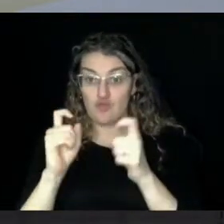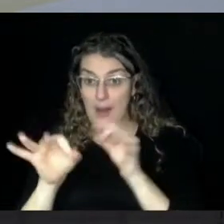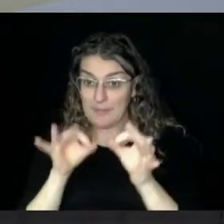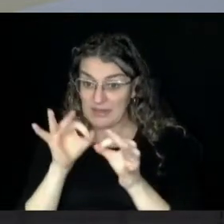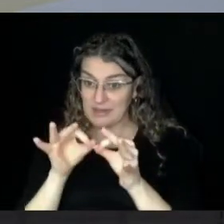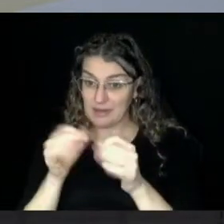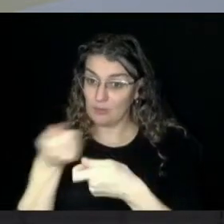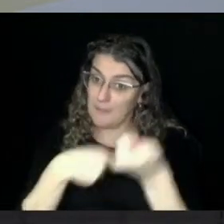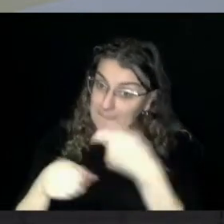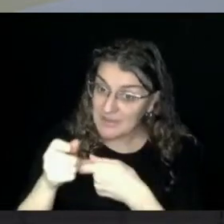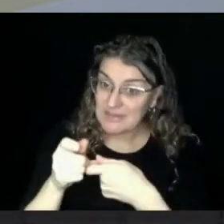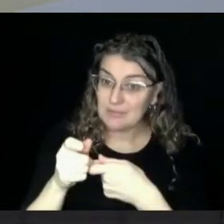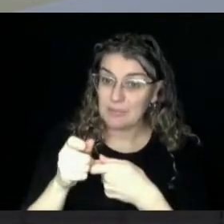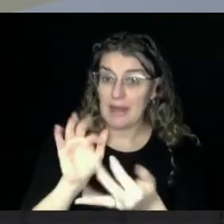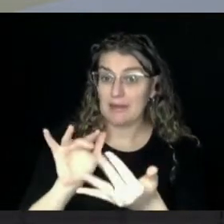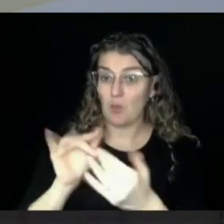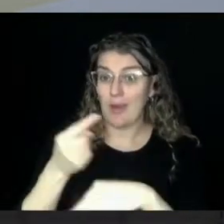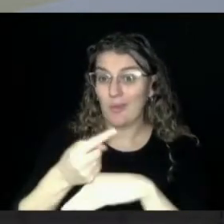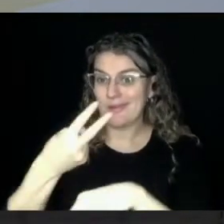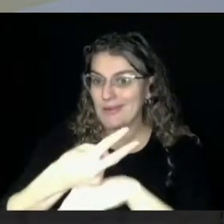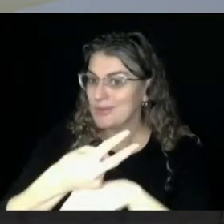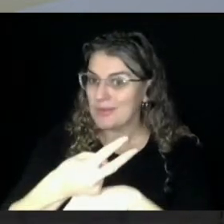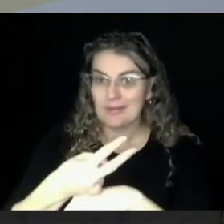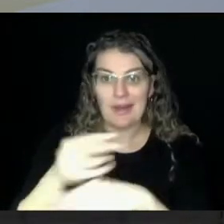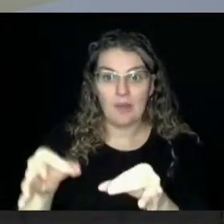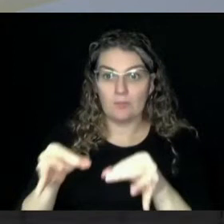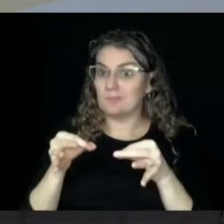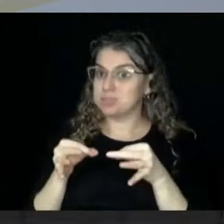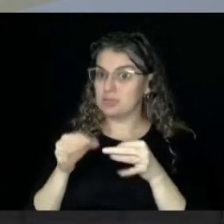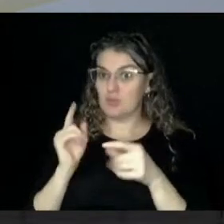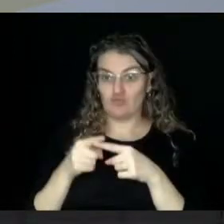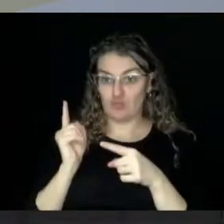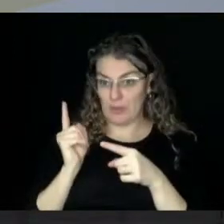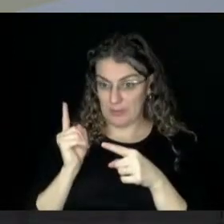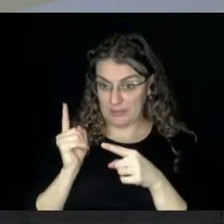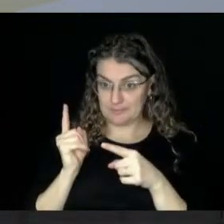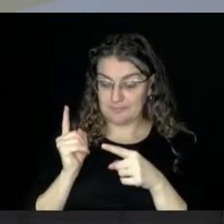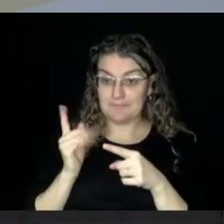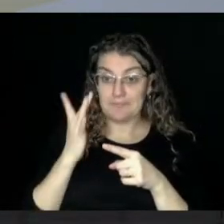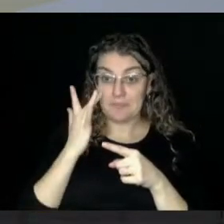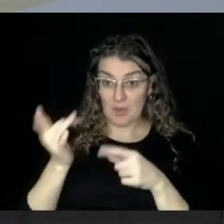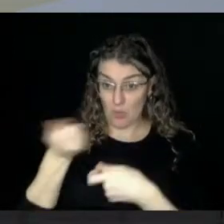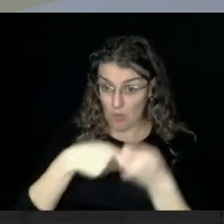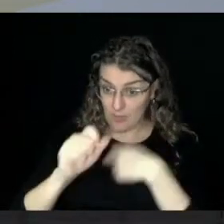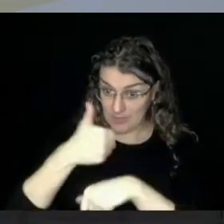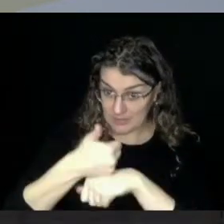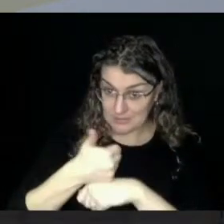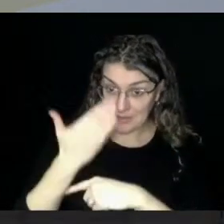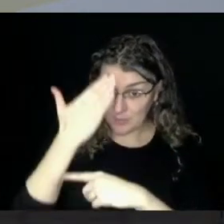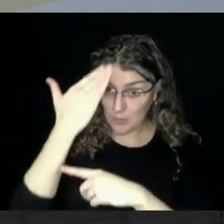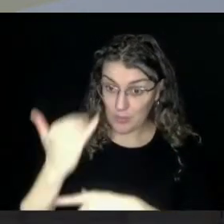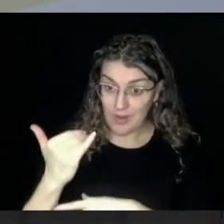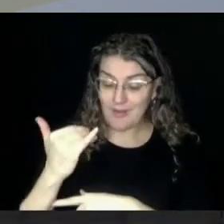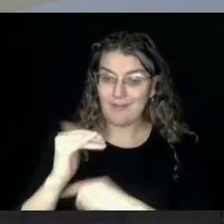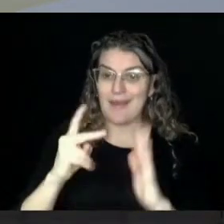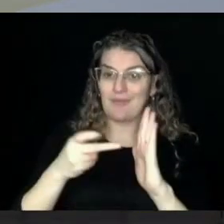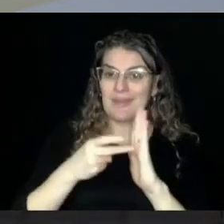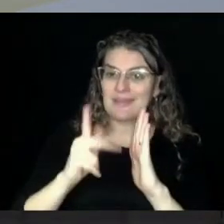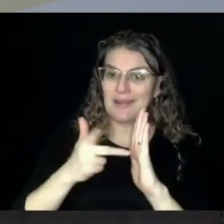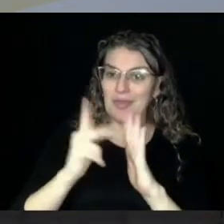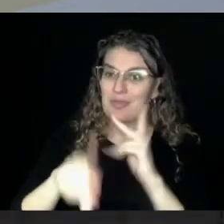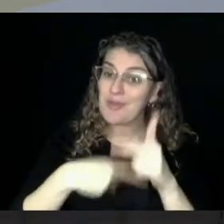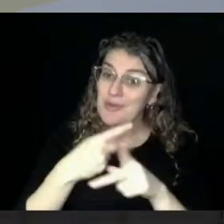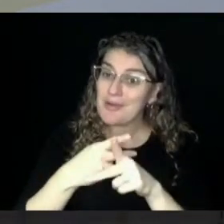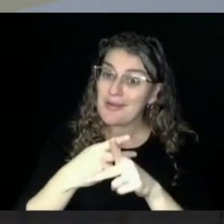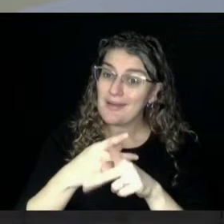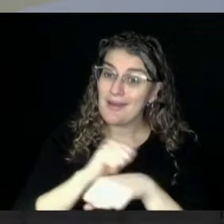in terms of why we would do it and why now, it's one, especially with the variant of concern in the country, we want to